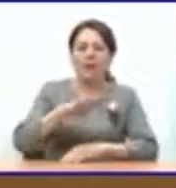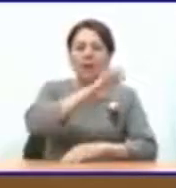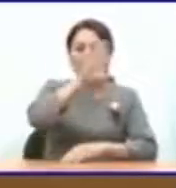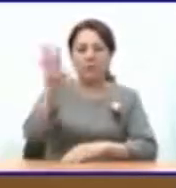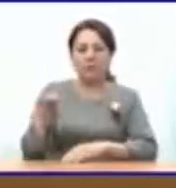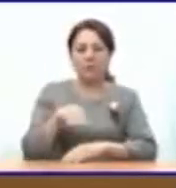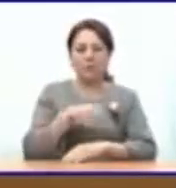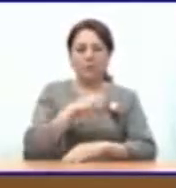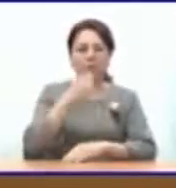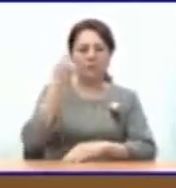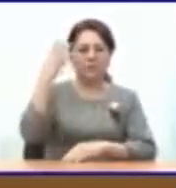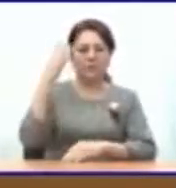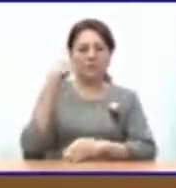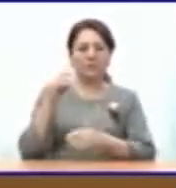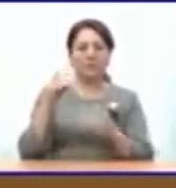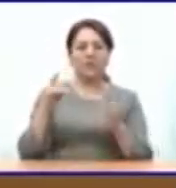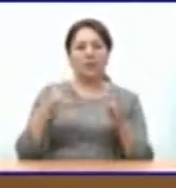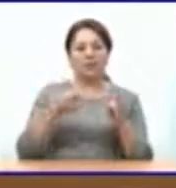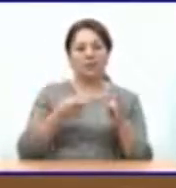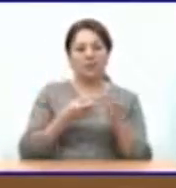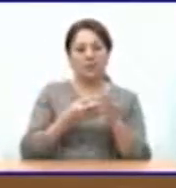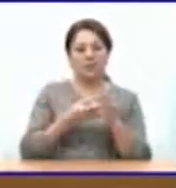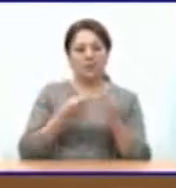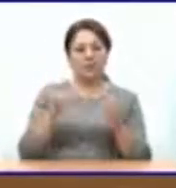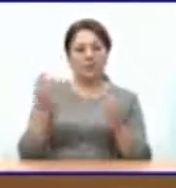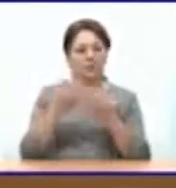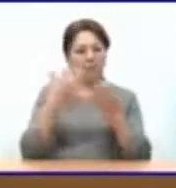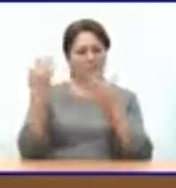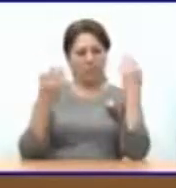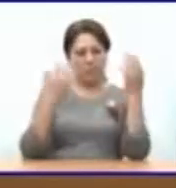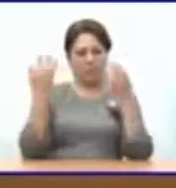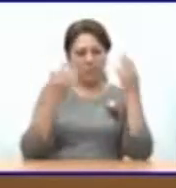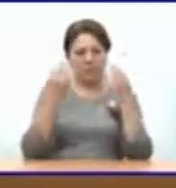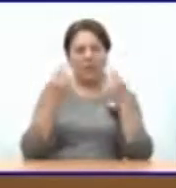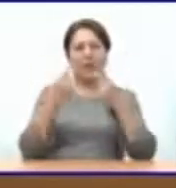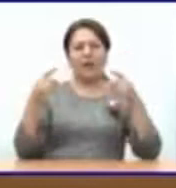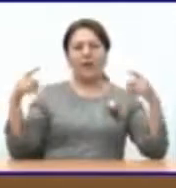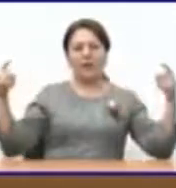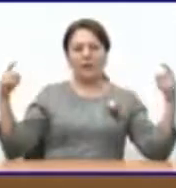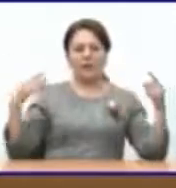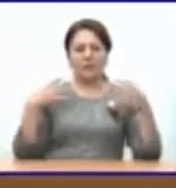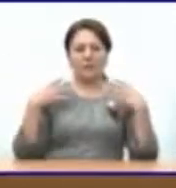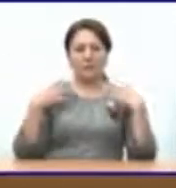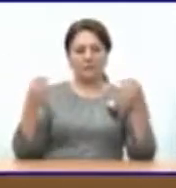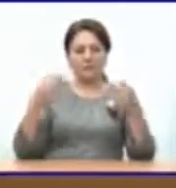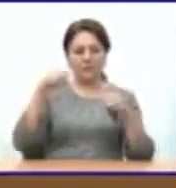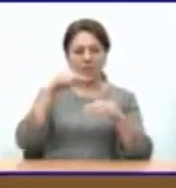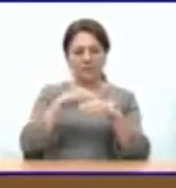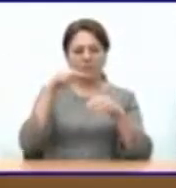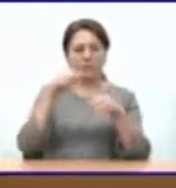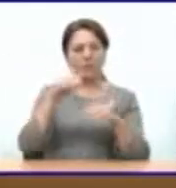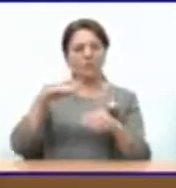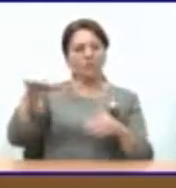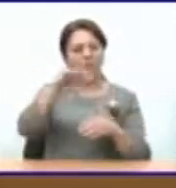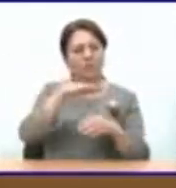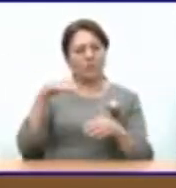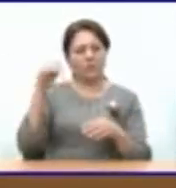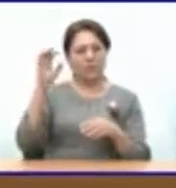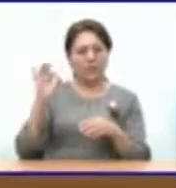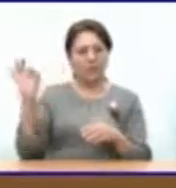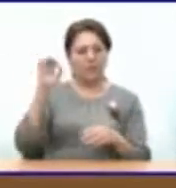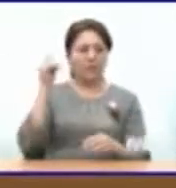Ko'pchiligingiz magnit bo'ronlari, insonlarning sog'lig'iga ta'sir qiluvchi magnit maydonlar haqida eshitgansiz. Haqiqatan